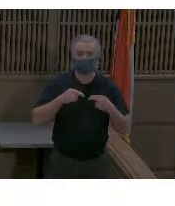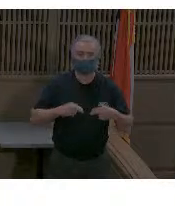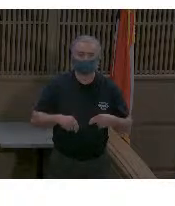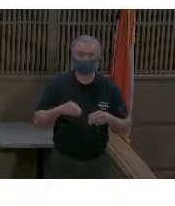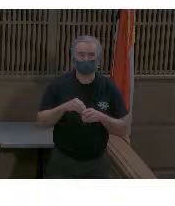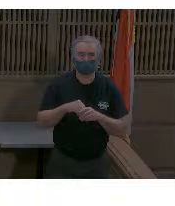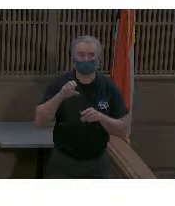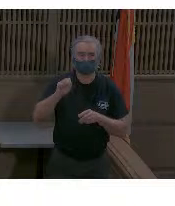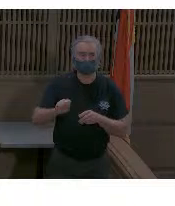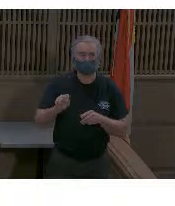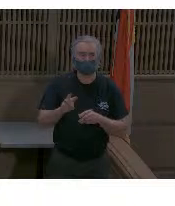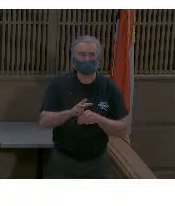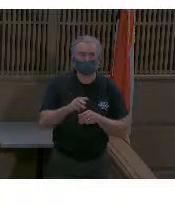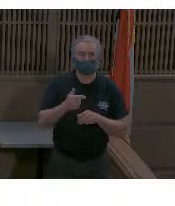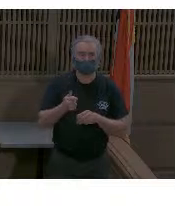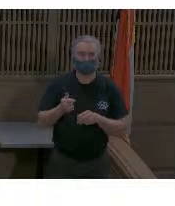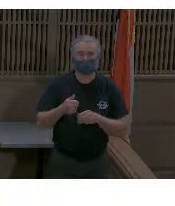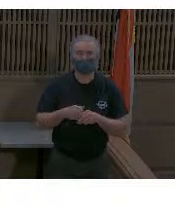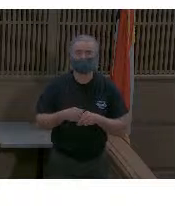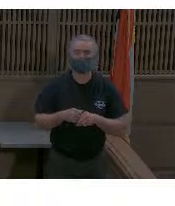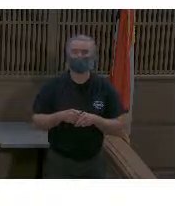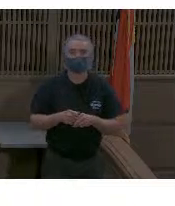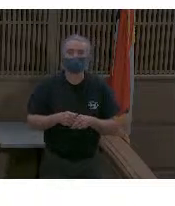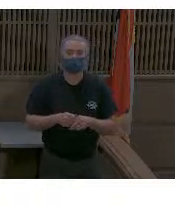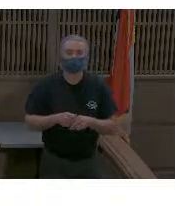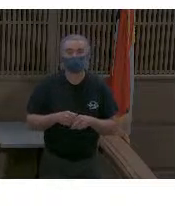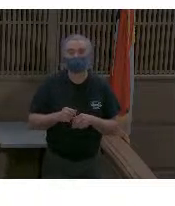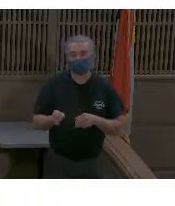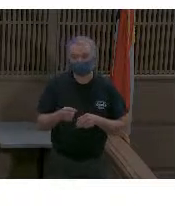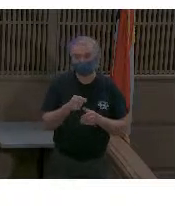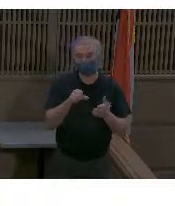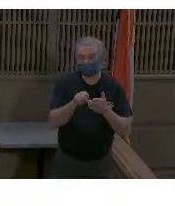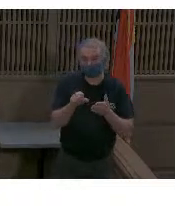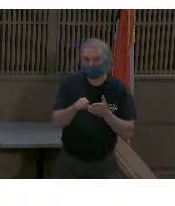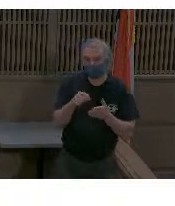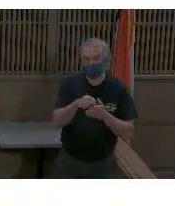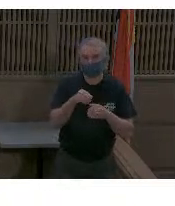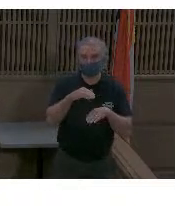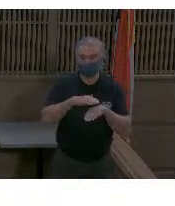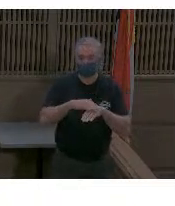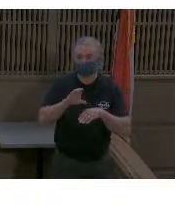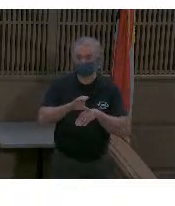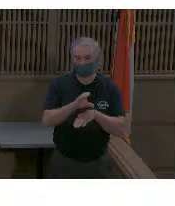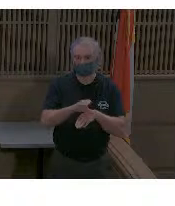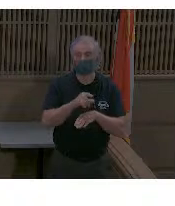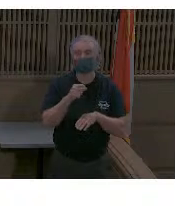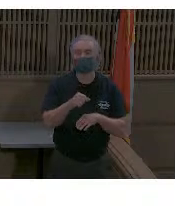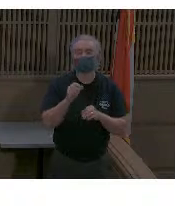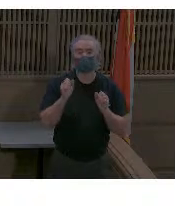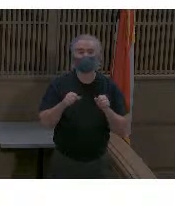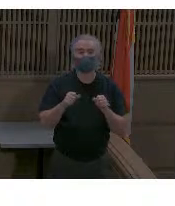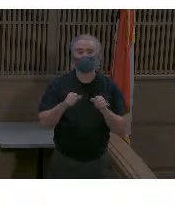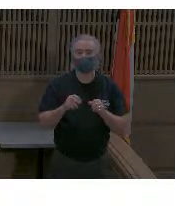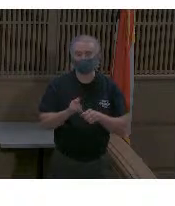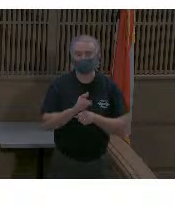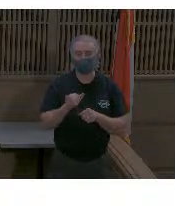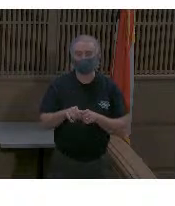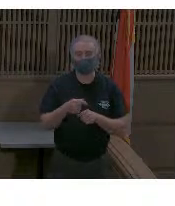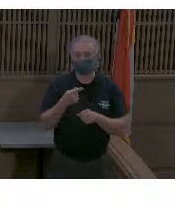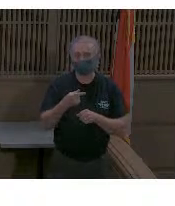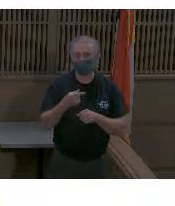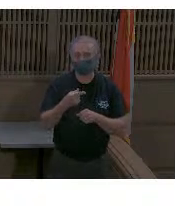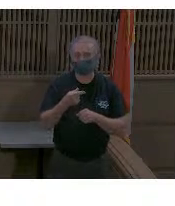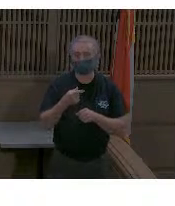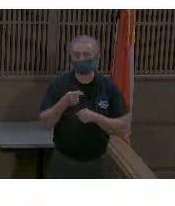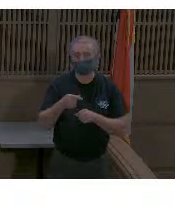Georgia. You could go to Southwest Georgia Public Health, and it will take you to our website, and this QR code is there. You can easily